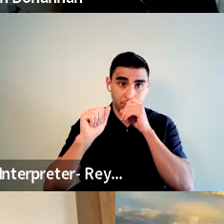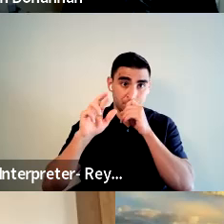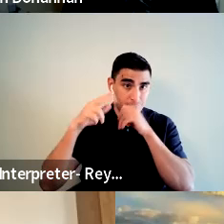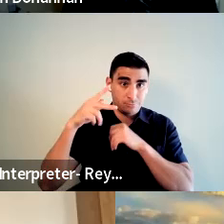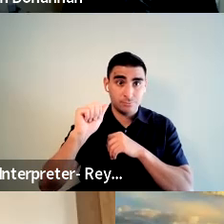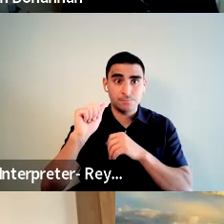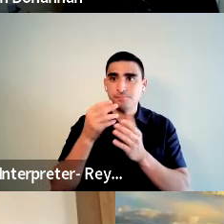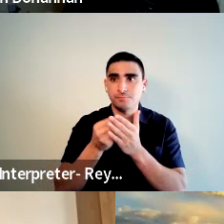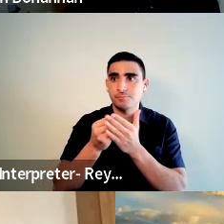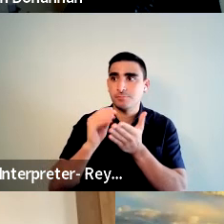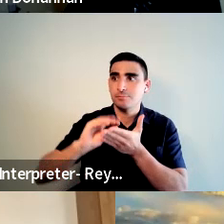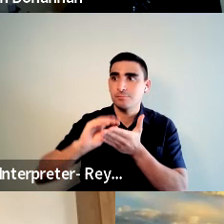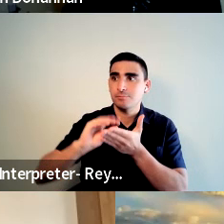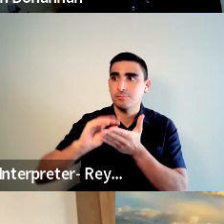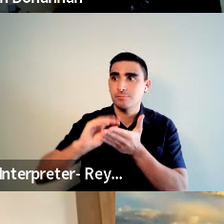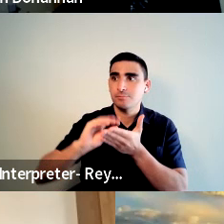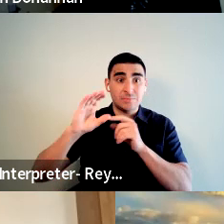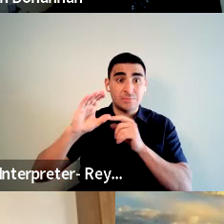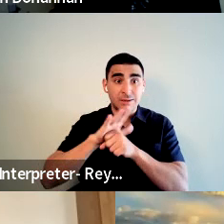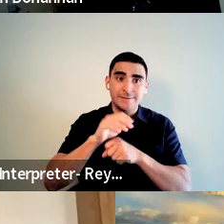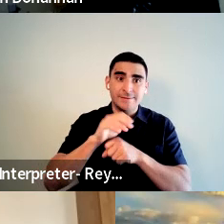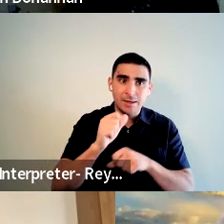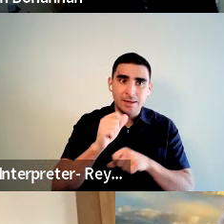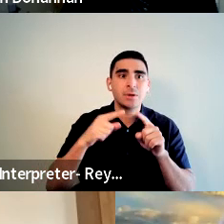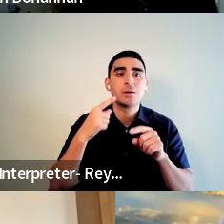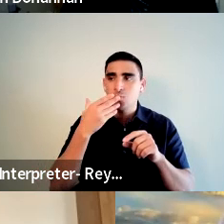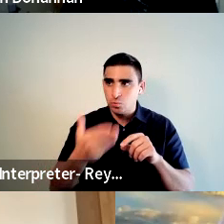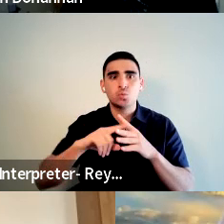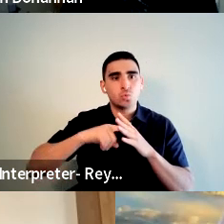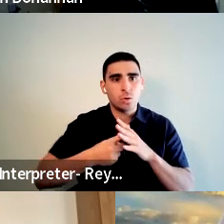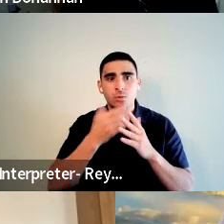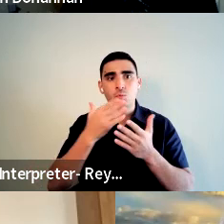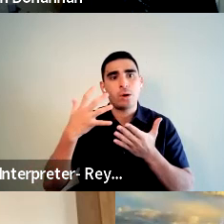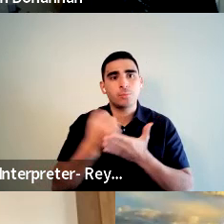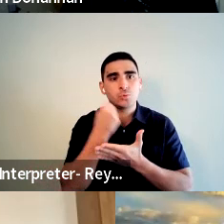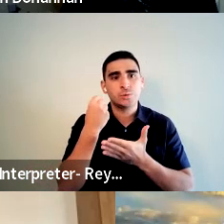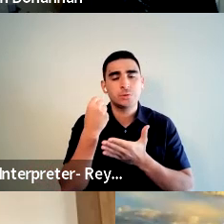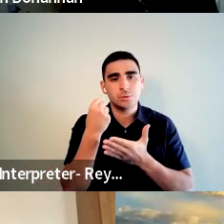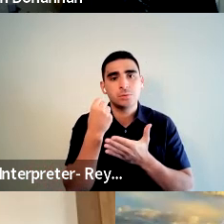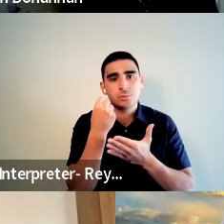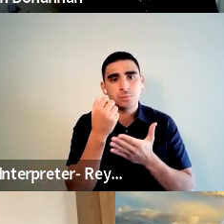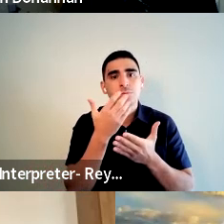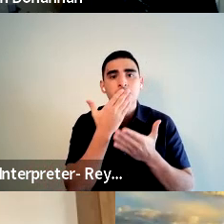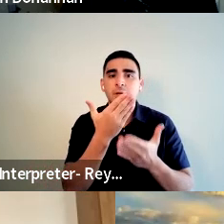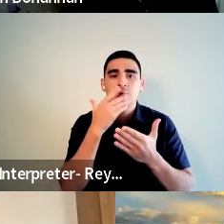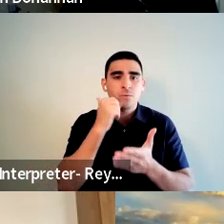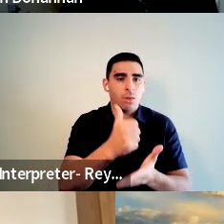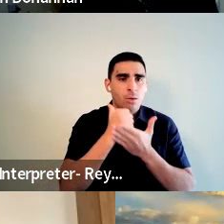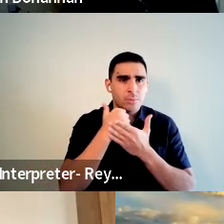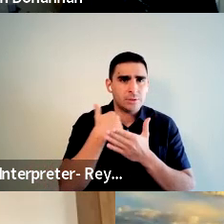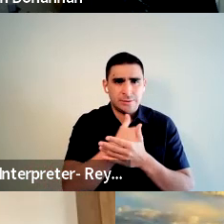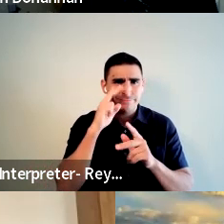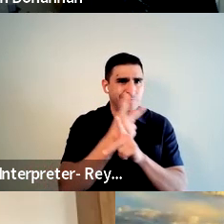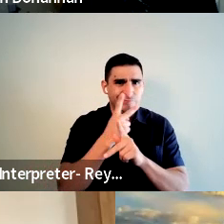near enough to handle what we need to do, but it's a good opportunity, and I appreciate you helping us figure it out and how